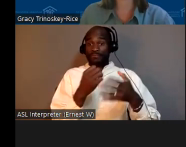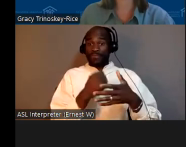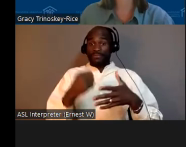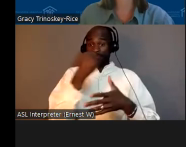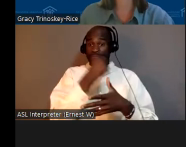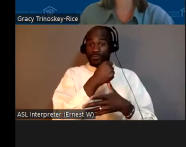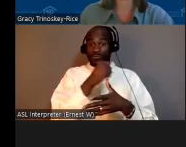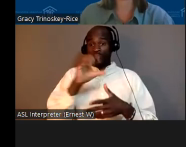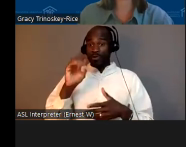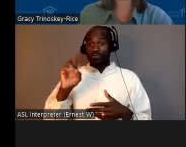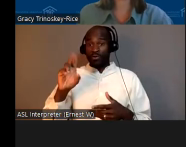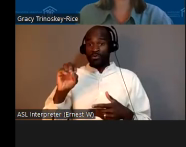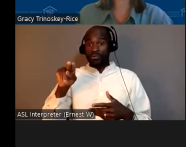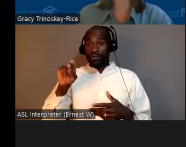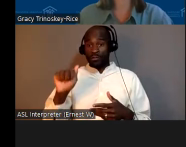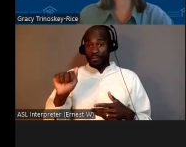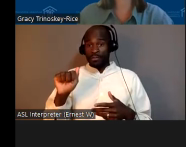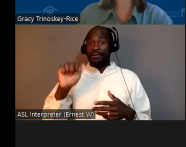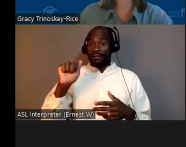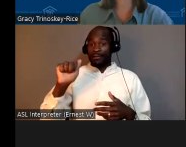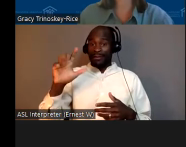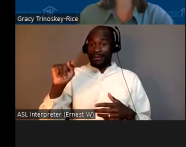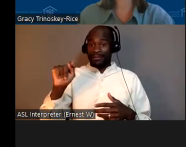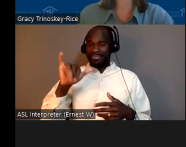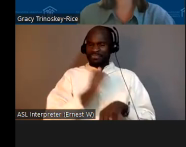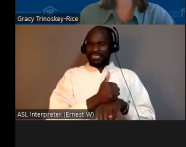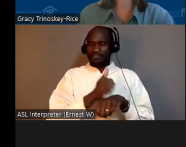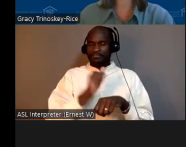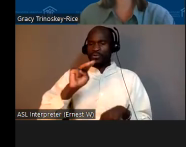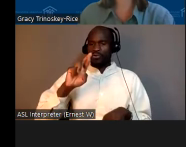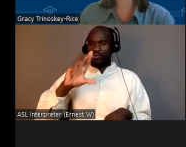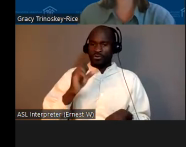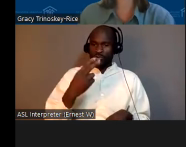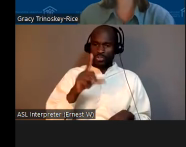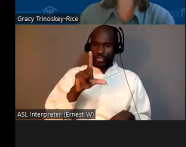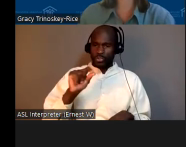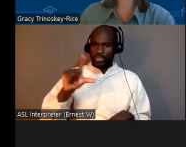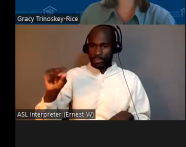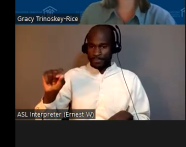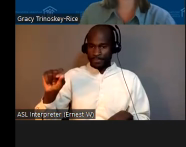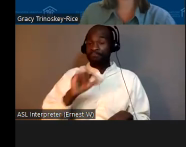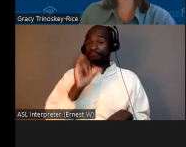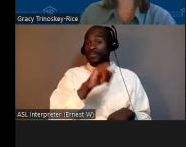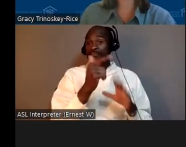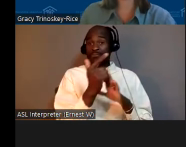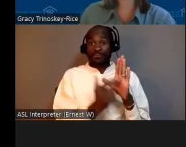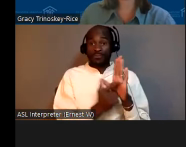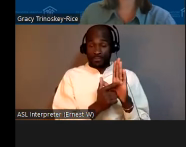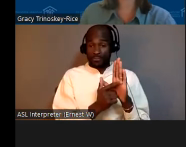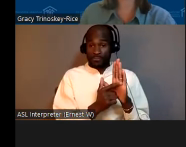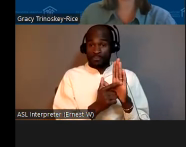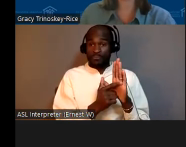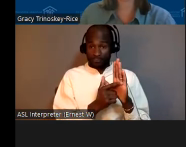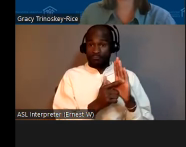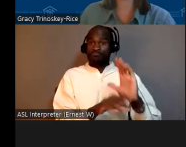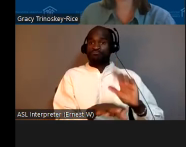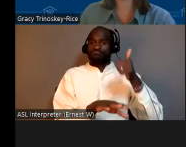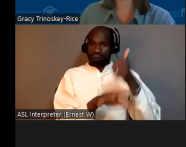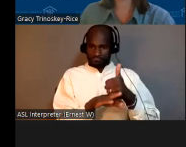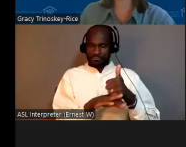Act in March 2020, which is the act that instituted the Medicaid